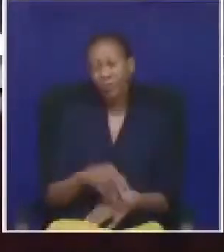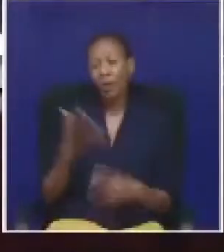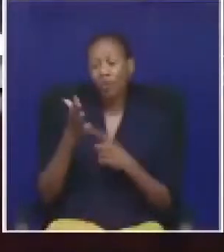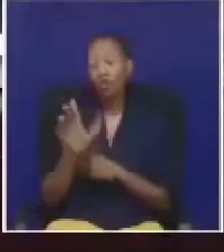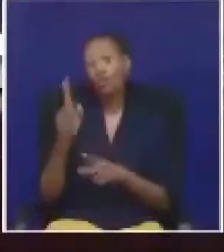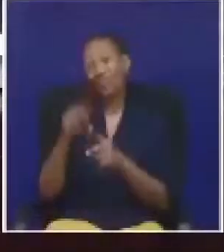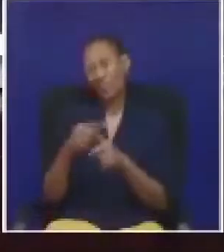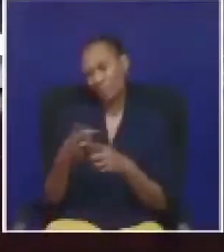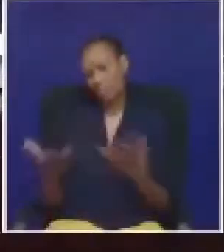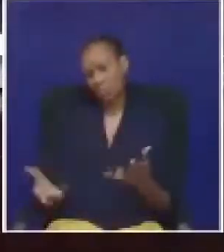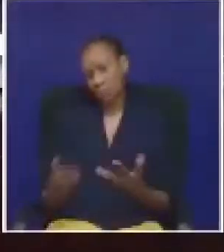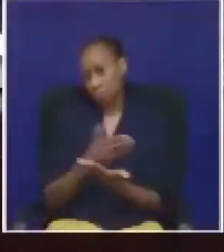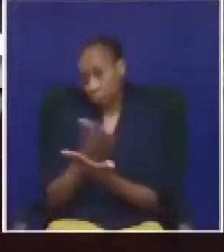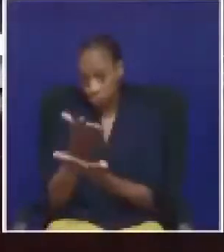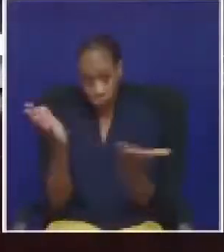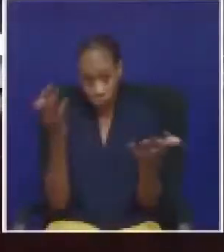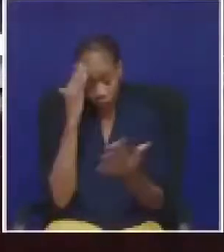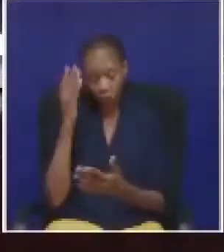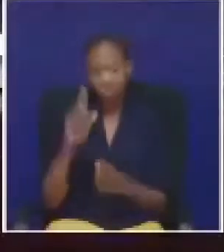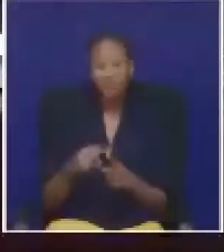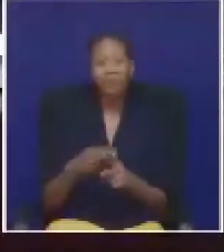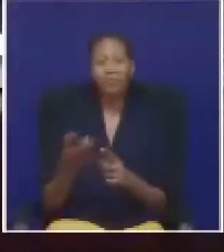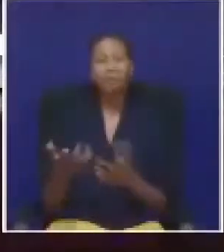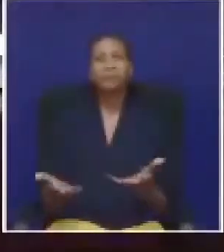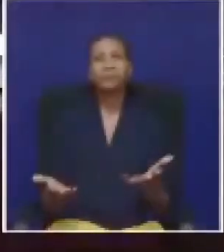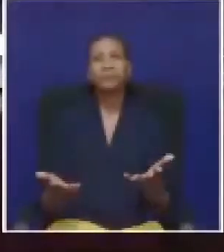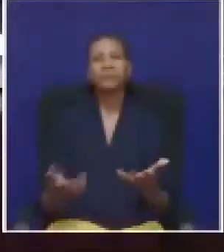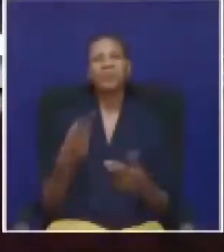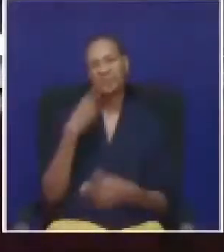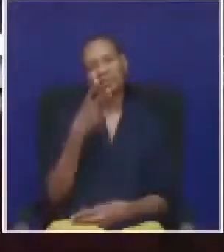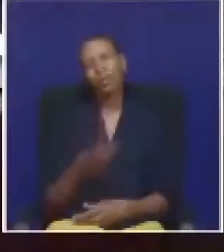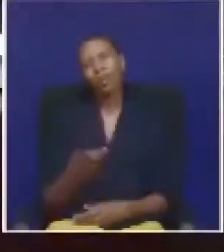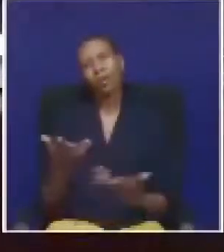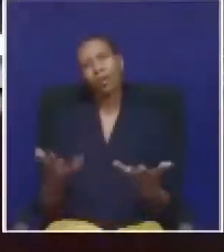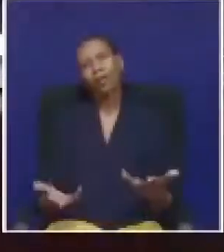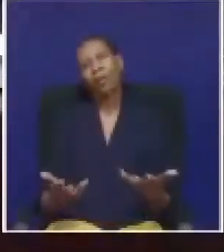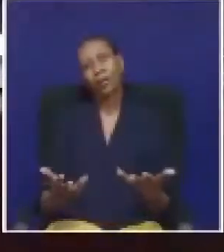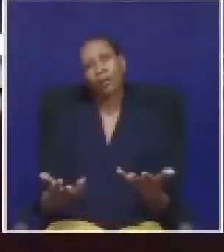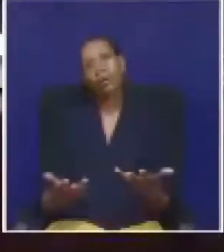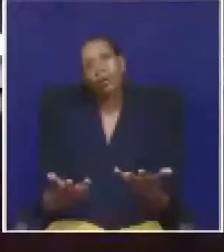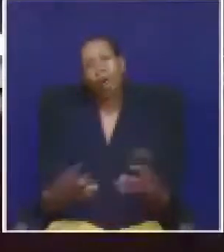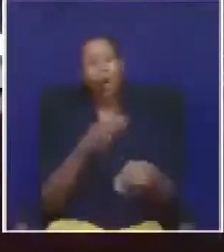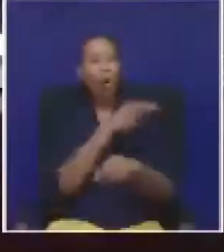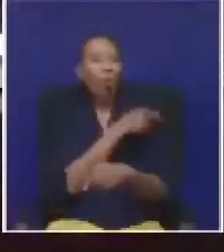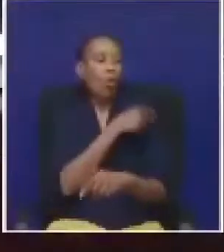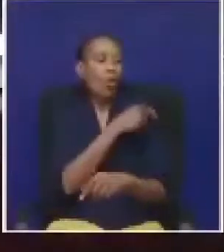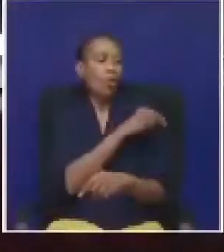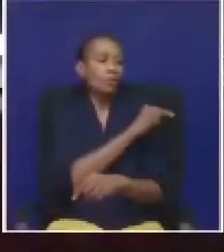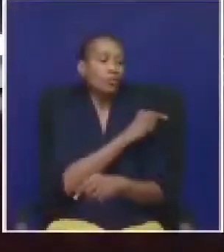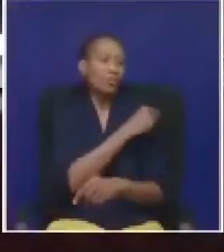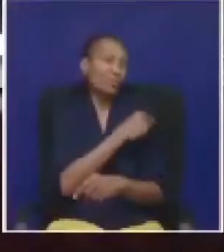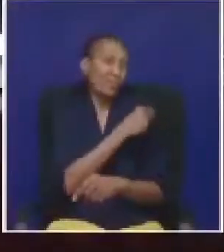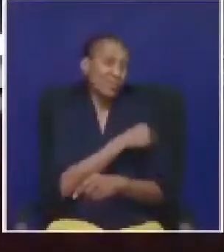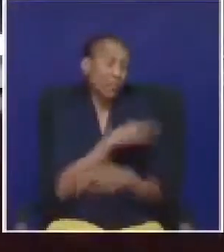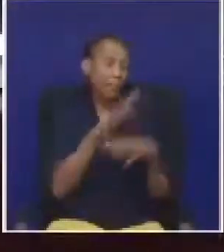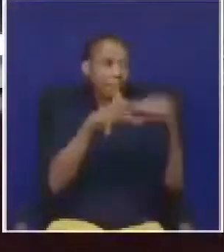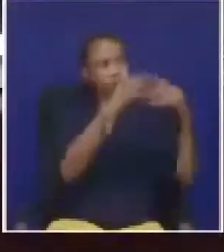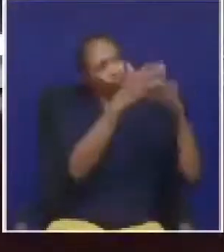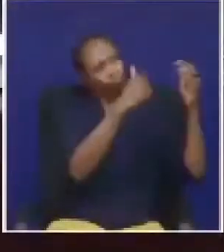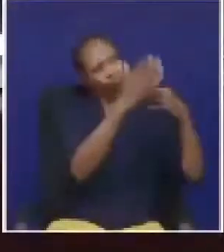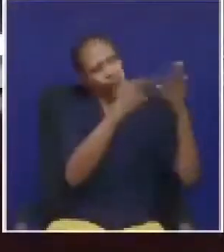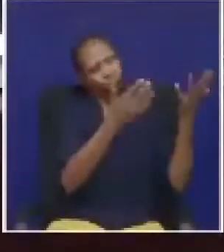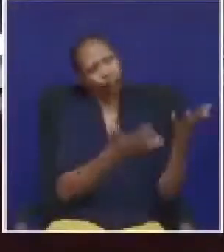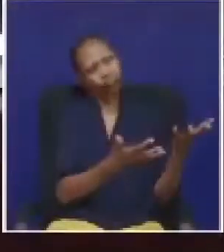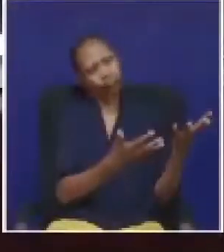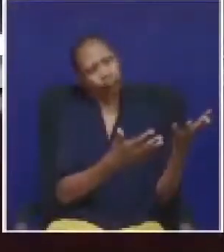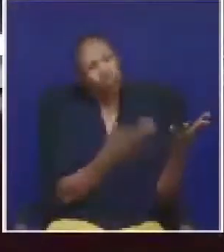you may have come across. You find that a hospital is built, maybe